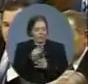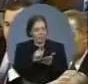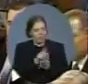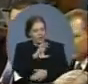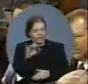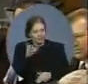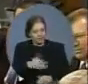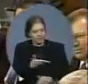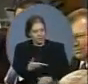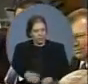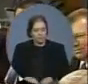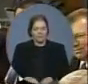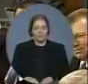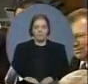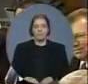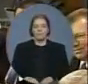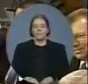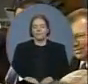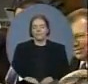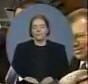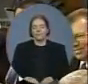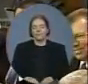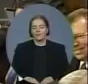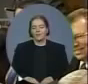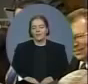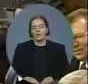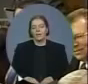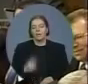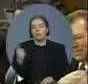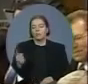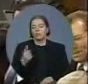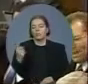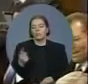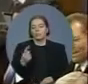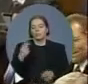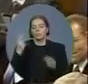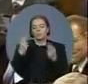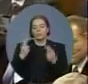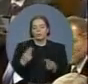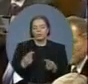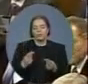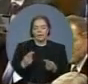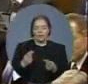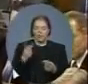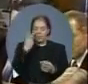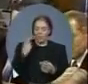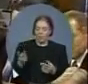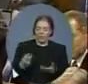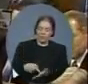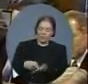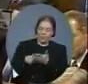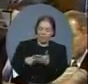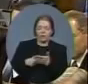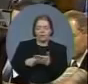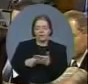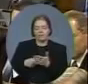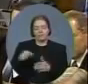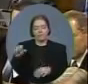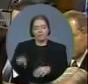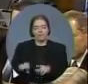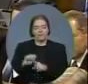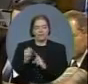always brings out the very worst in the Liberals. This is the party of big spending. It's inexplicable, but Mr. Speaker, it's been said before in